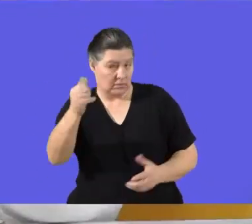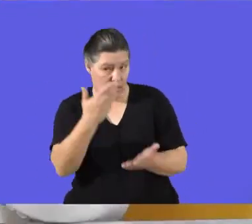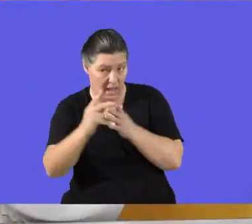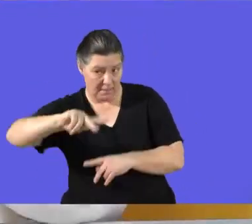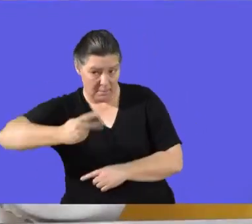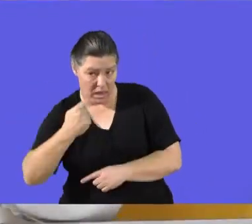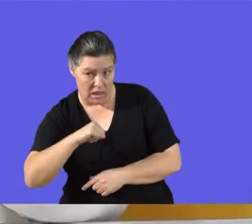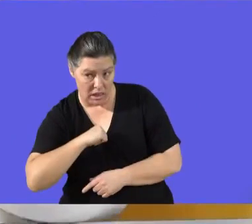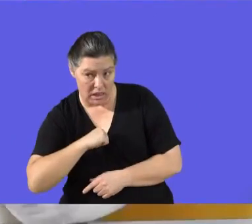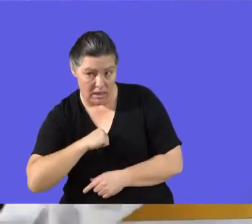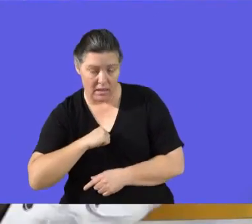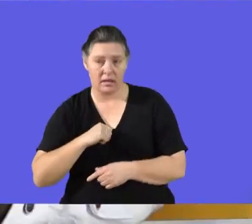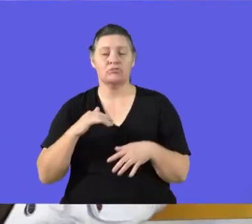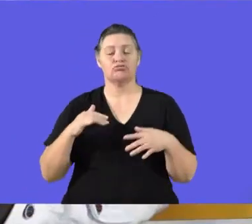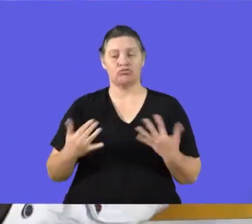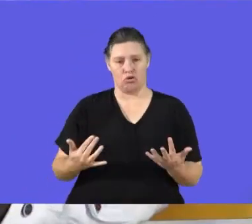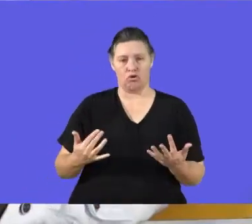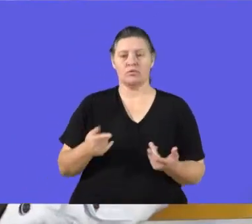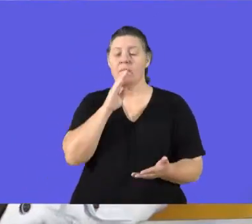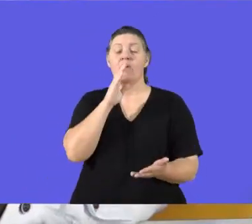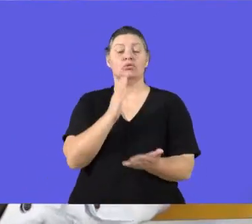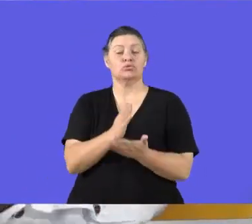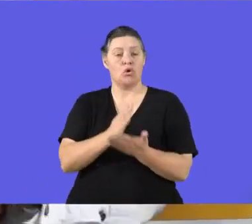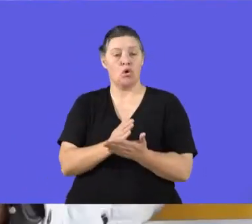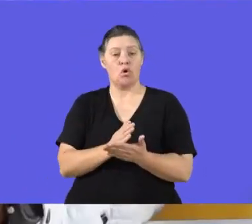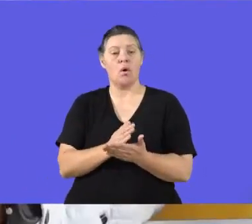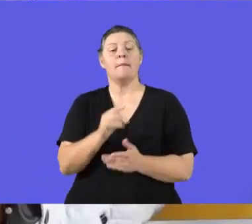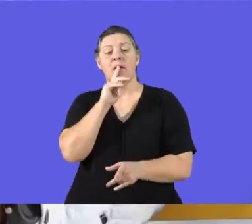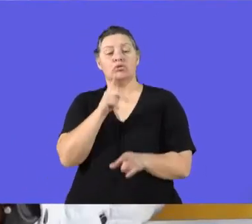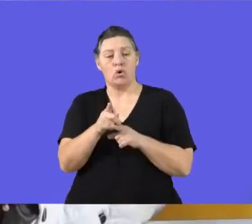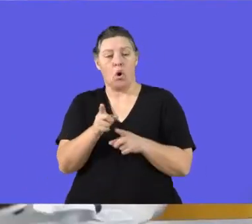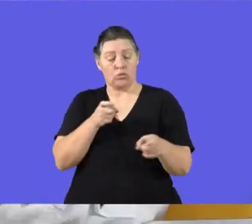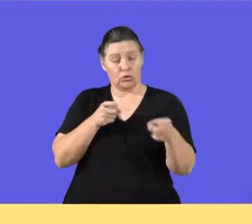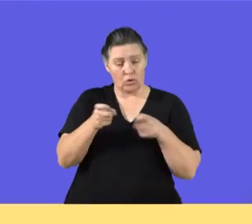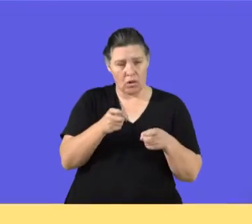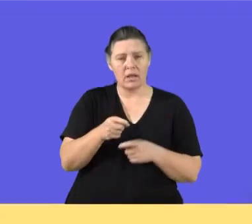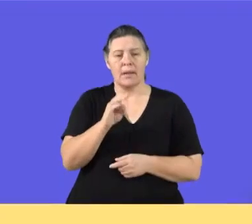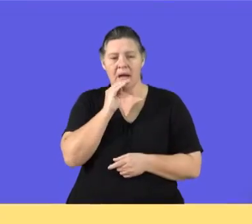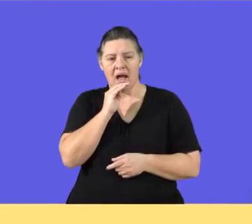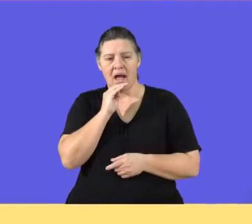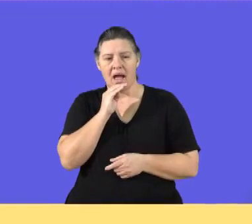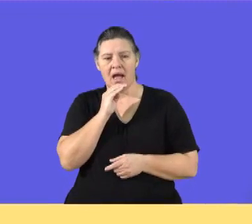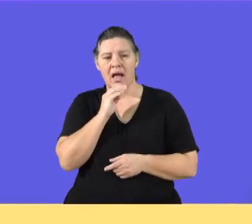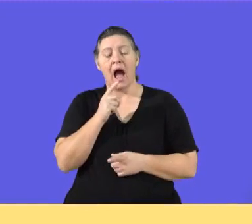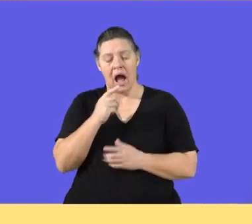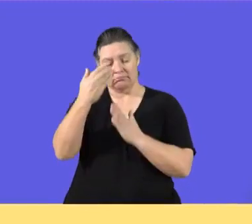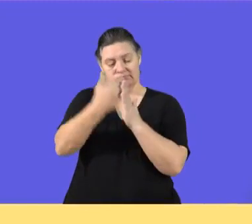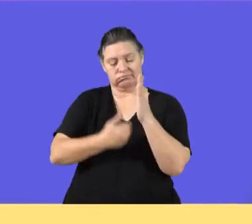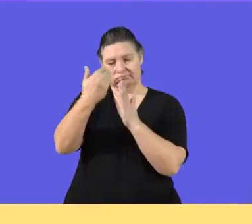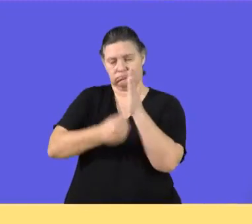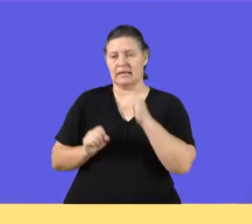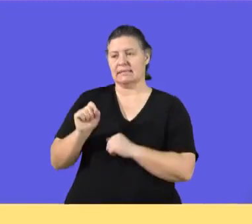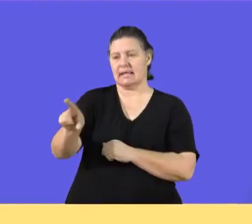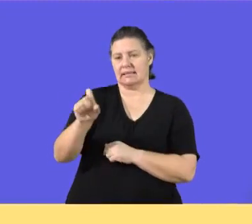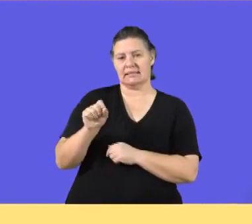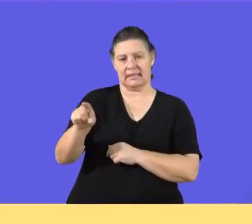we must check if they are creditworthy. The other thing that we can do to ensure that there is control on our debtors